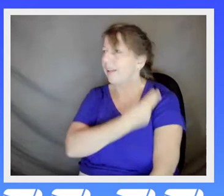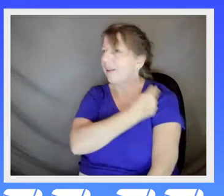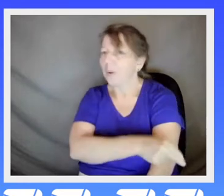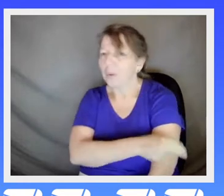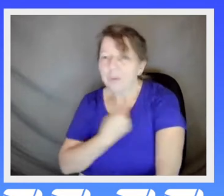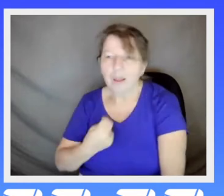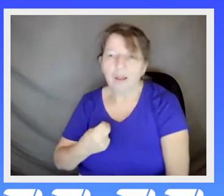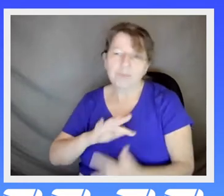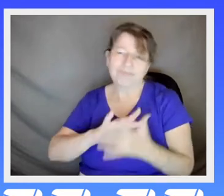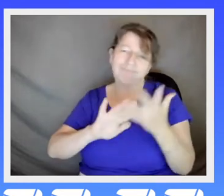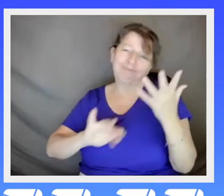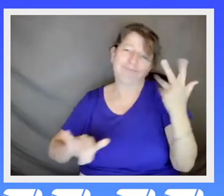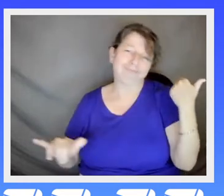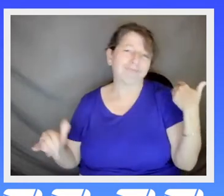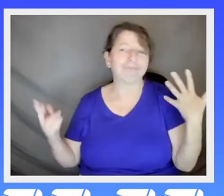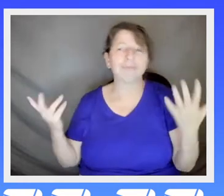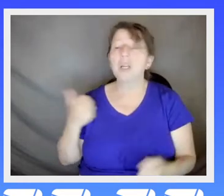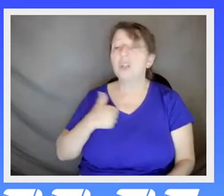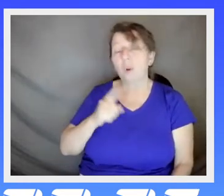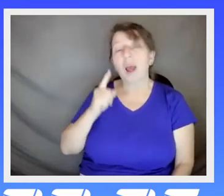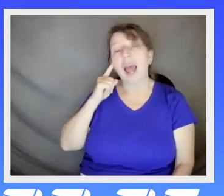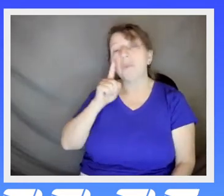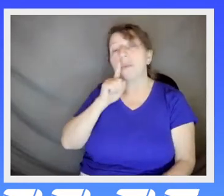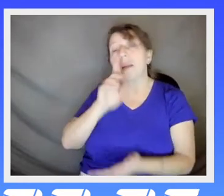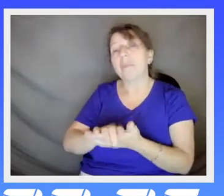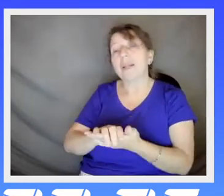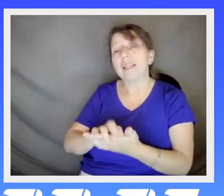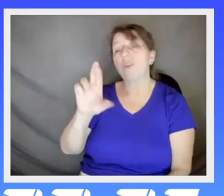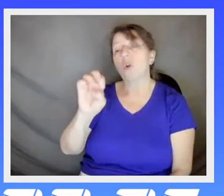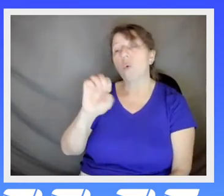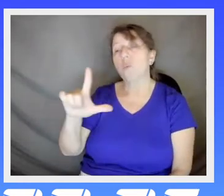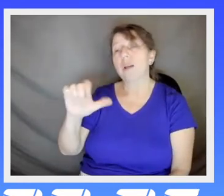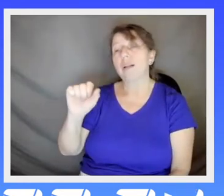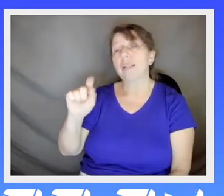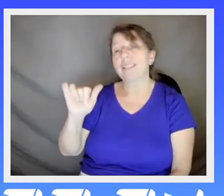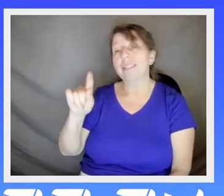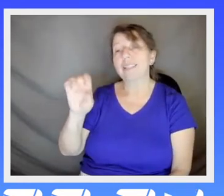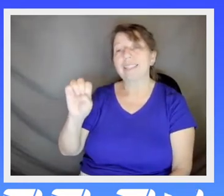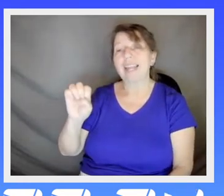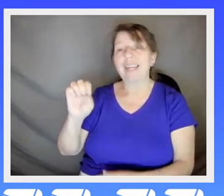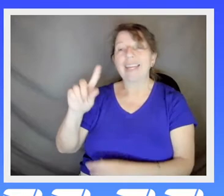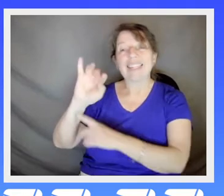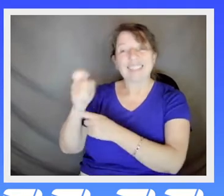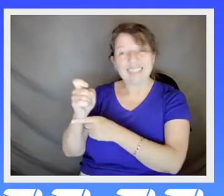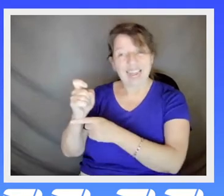real estate taxes is where I would go to create the consistency in resources.